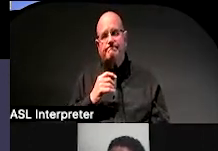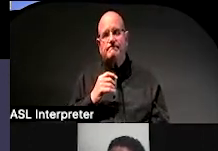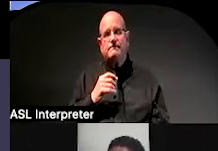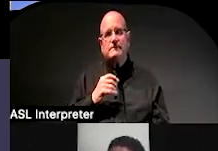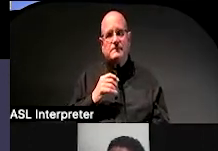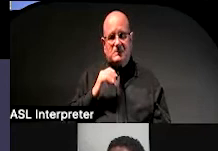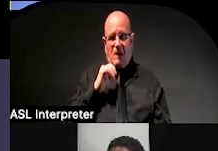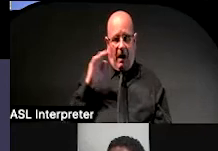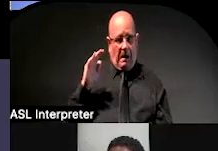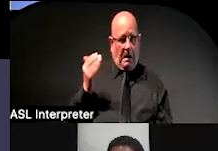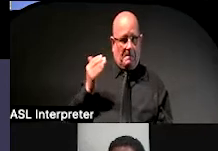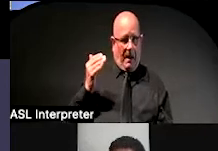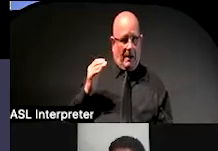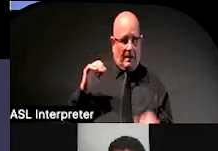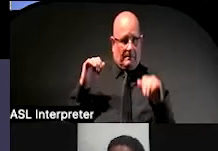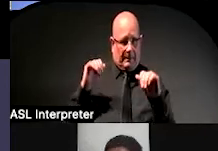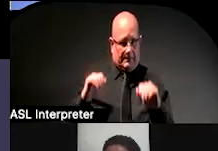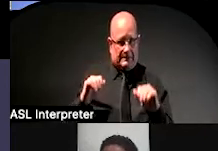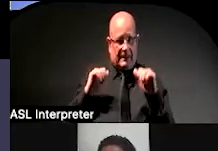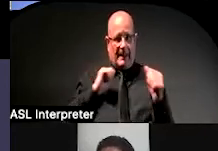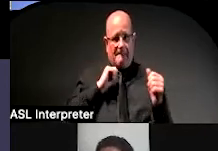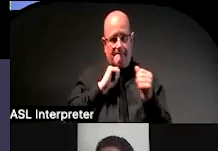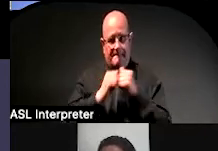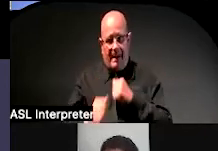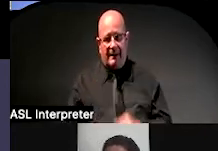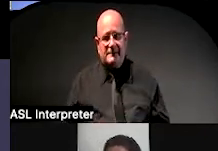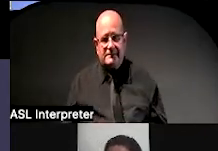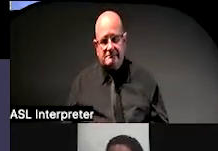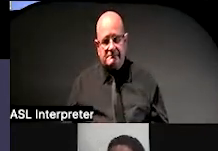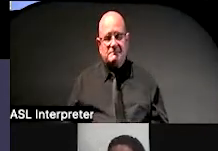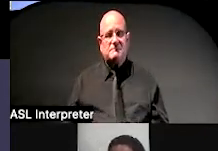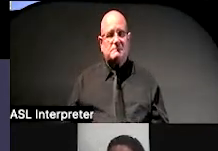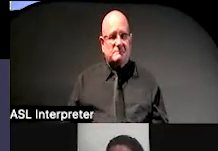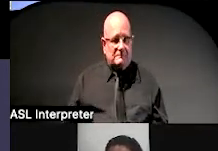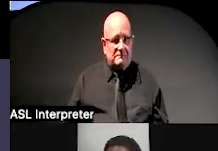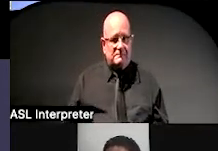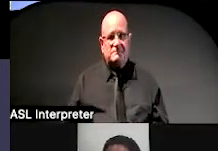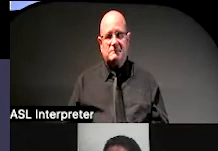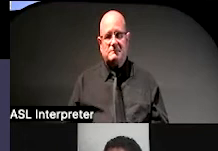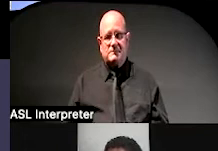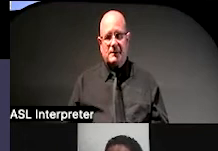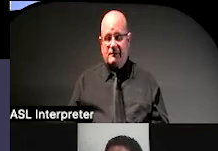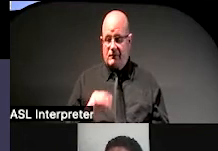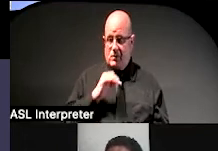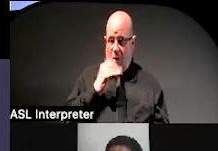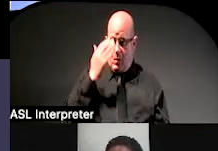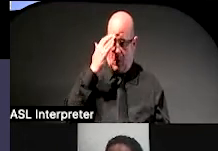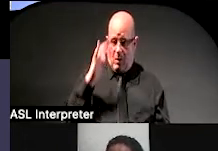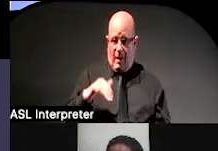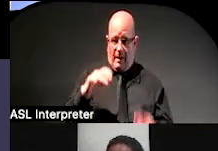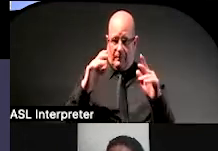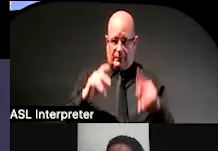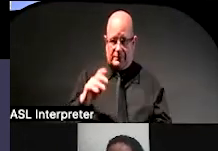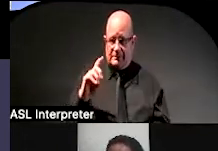non-apparent abilities and can pass, unless you know about that person, I'm concerned about